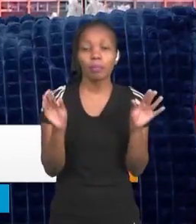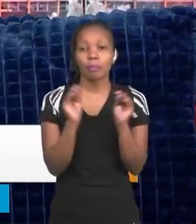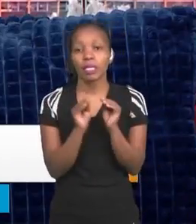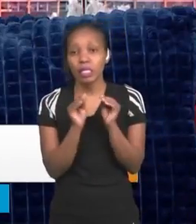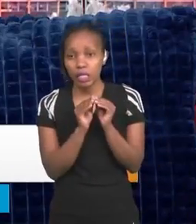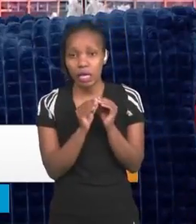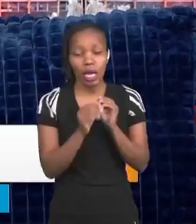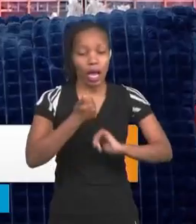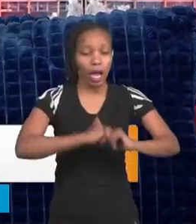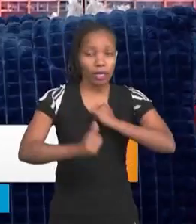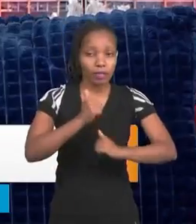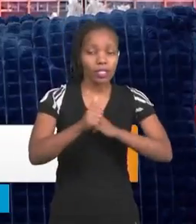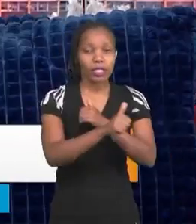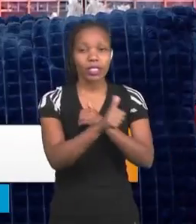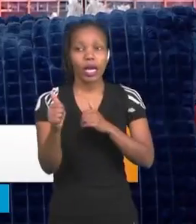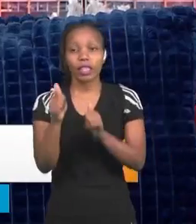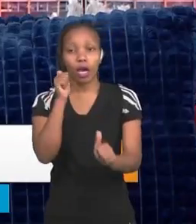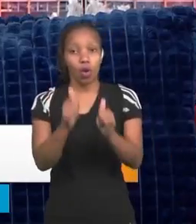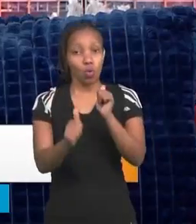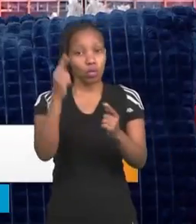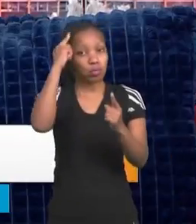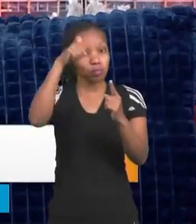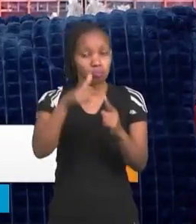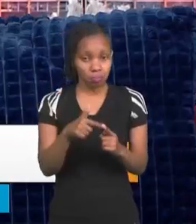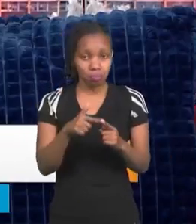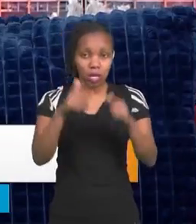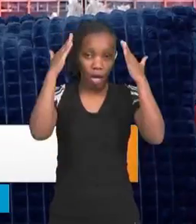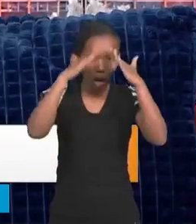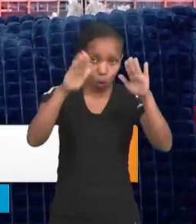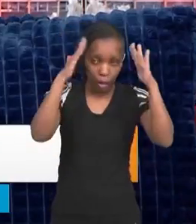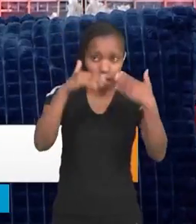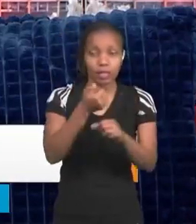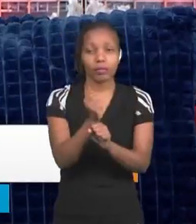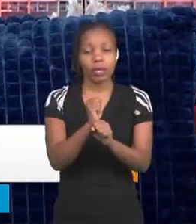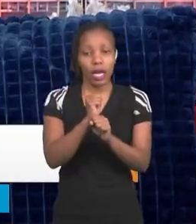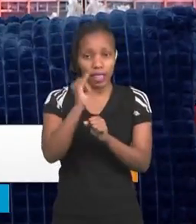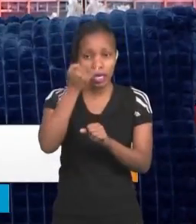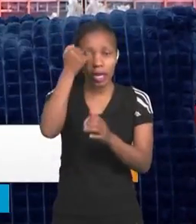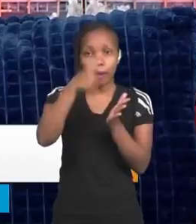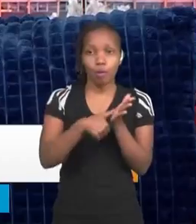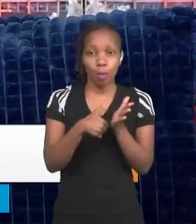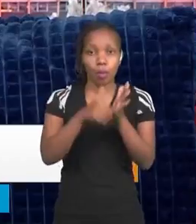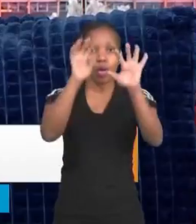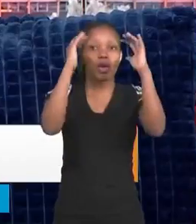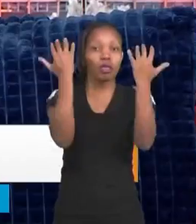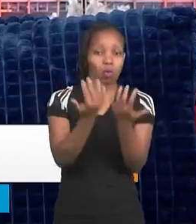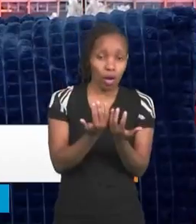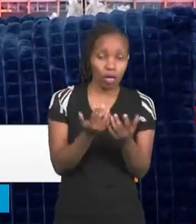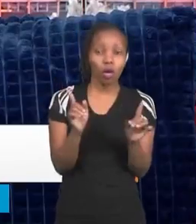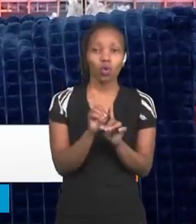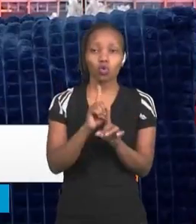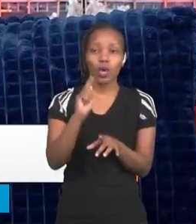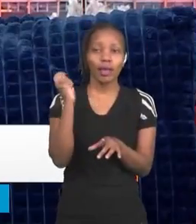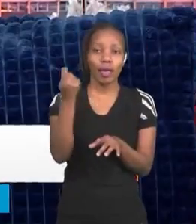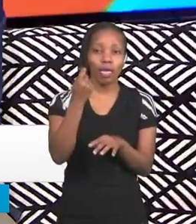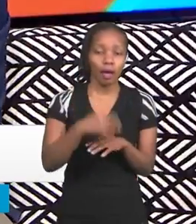meetings and other activities mm-hmm. that just aim at raising awareness okay. to the drug problem mm-hmm. across the world and also in Kenya.